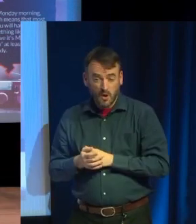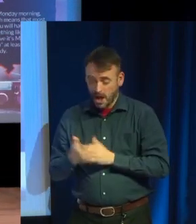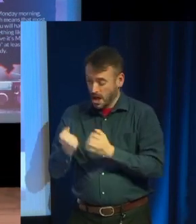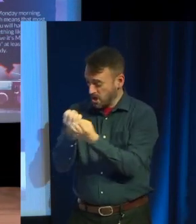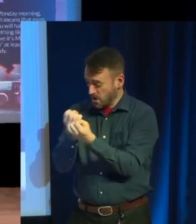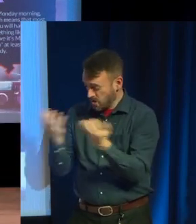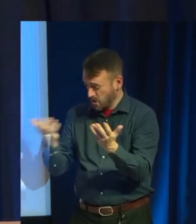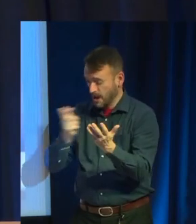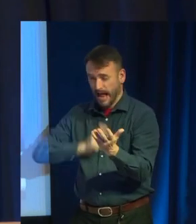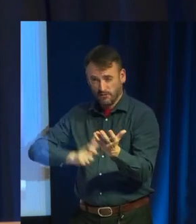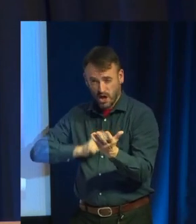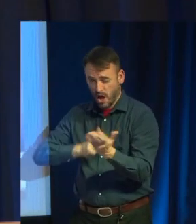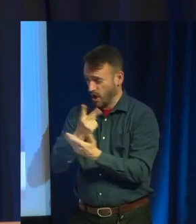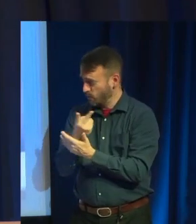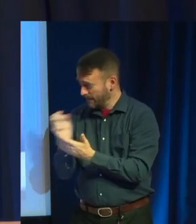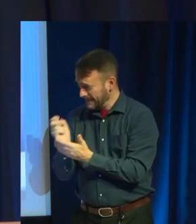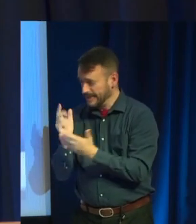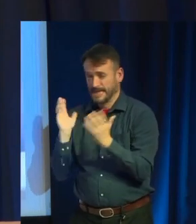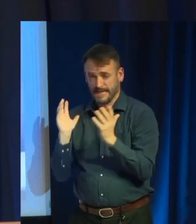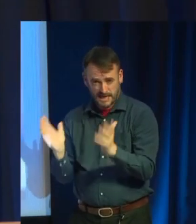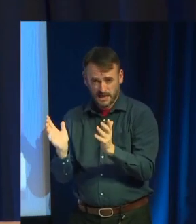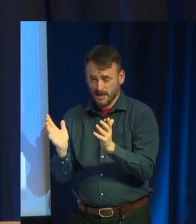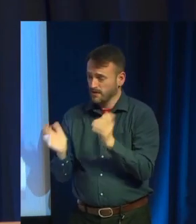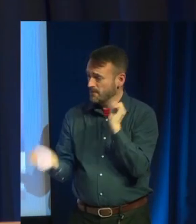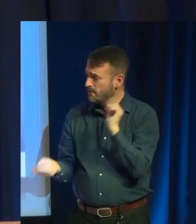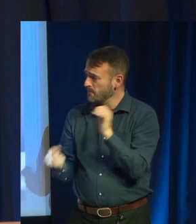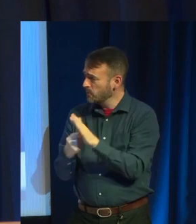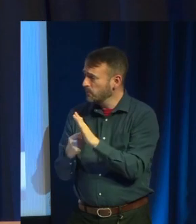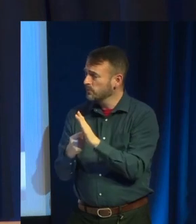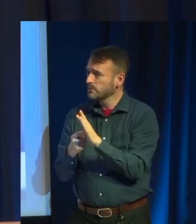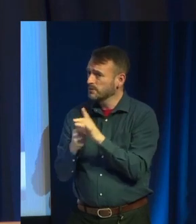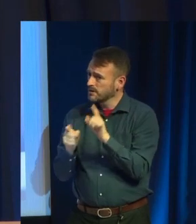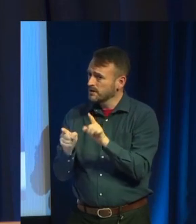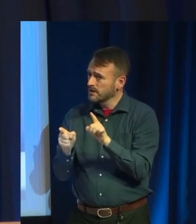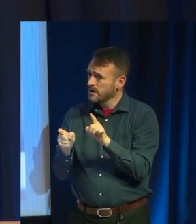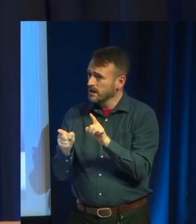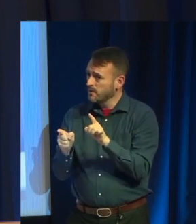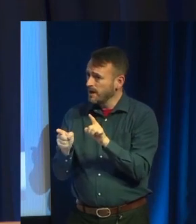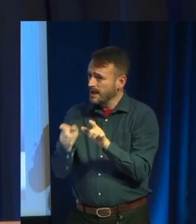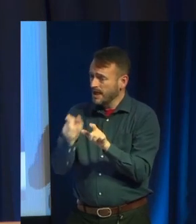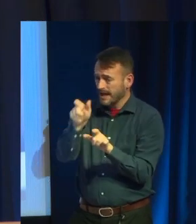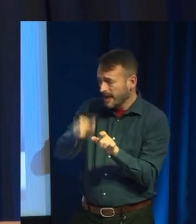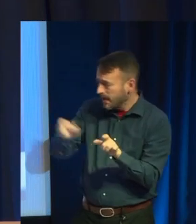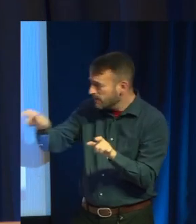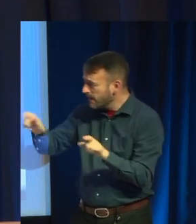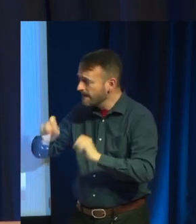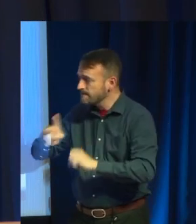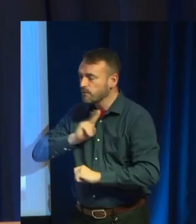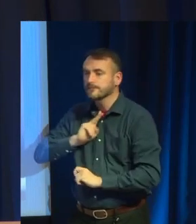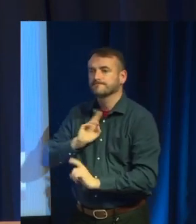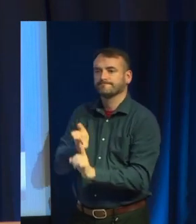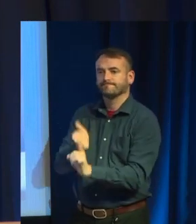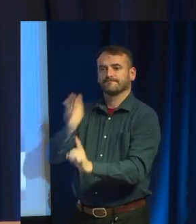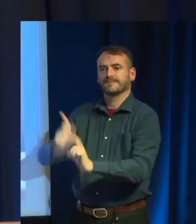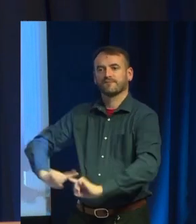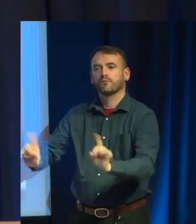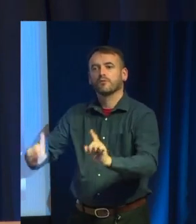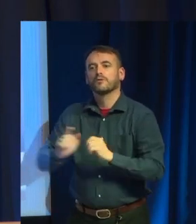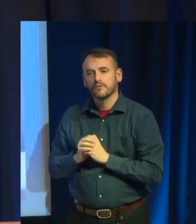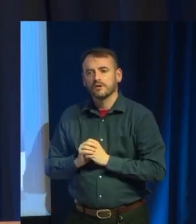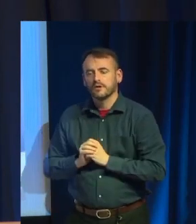pretty important that when you start playing, you know the difference between the characters. It's going to be a lot of